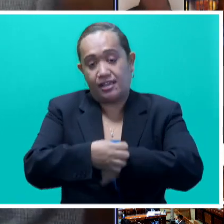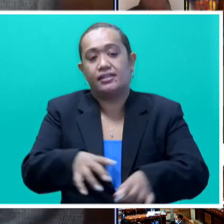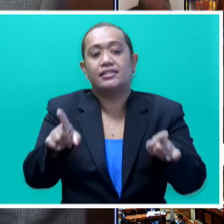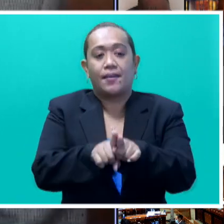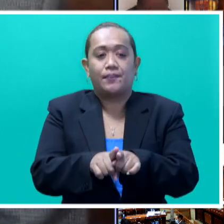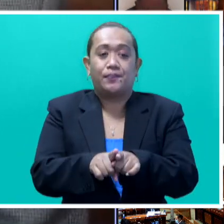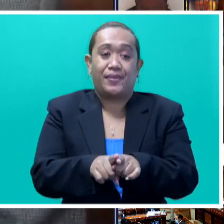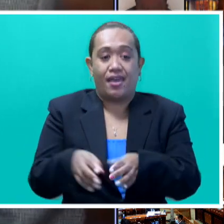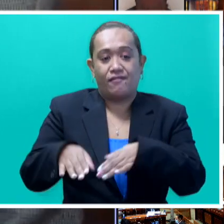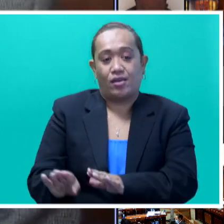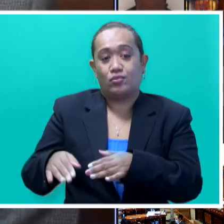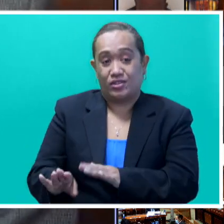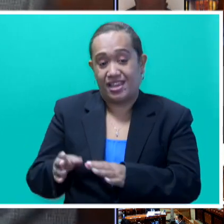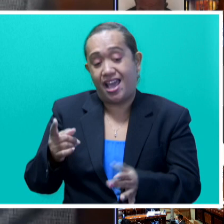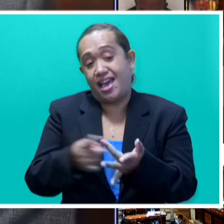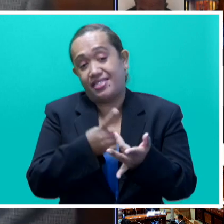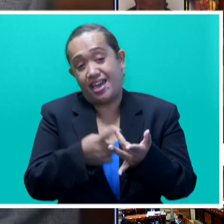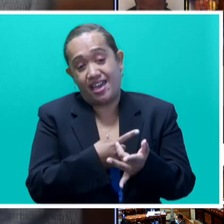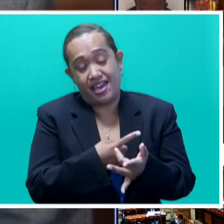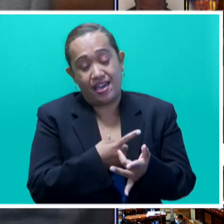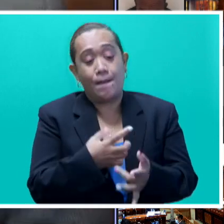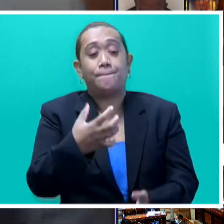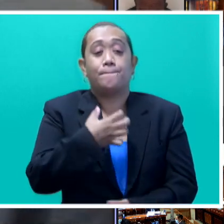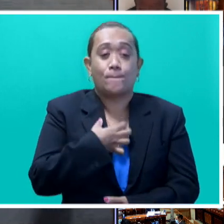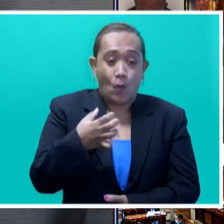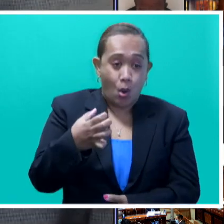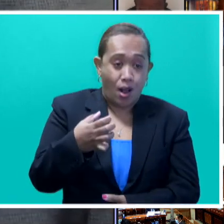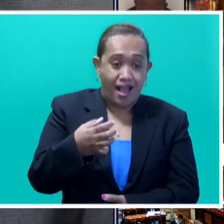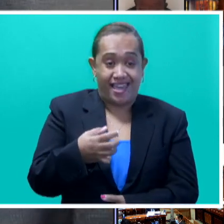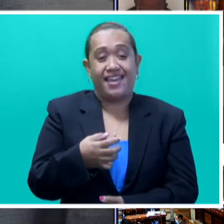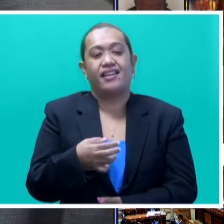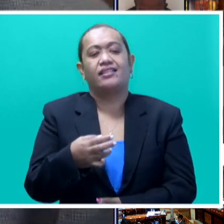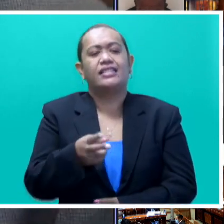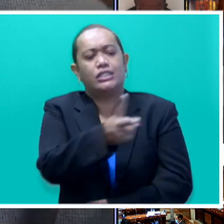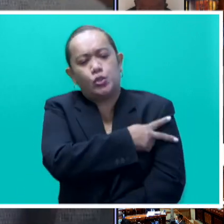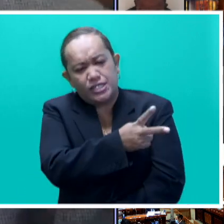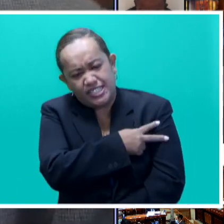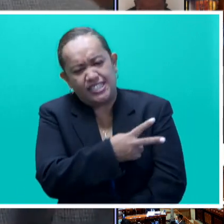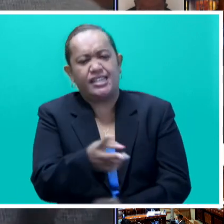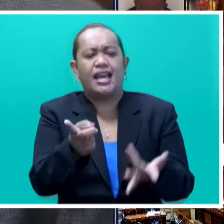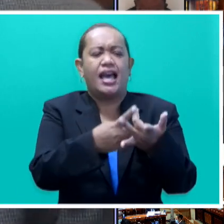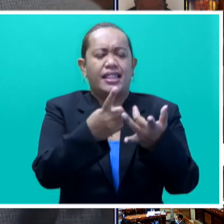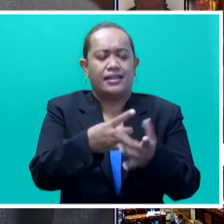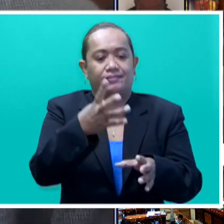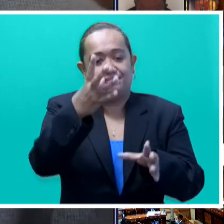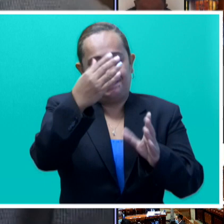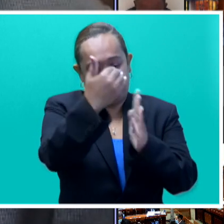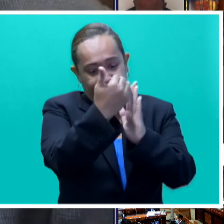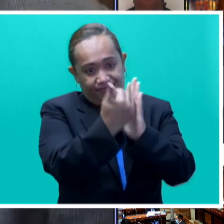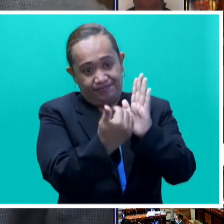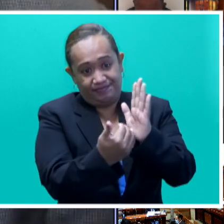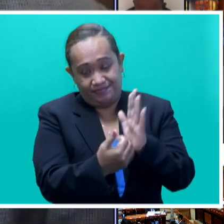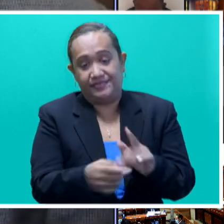manufacturing industry, mining and quarry, and security services. Mr. Speaker